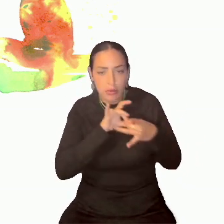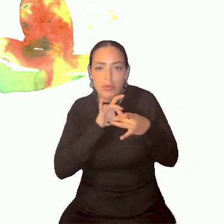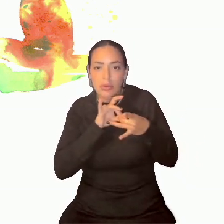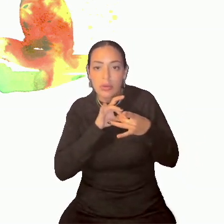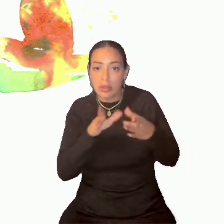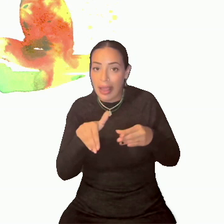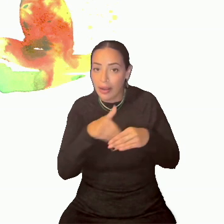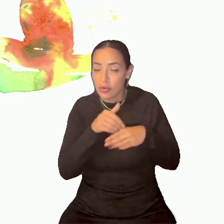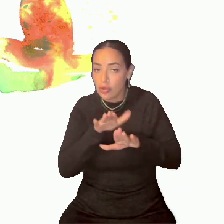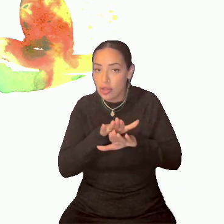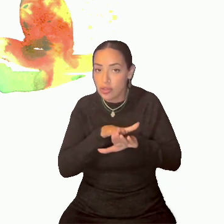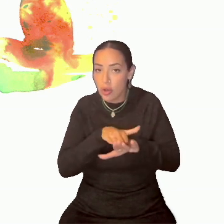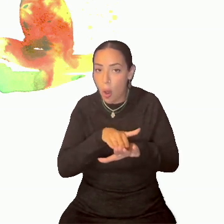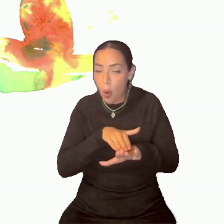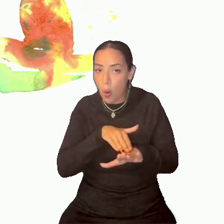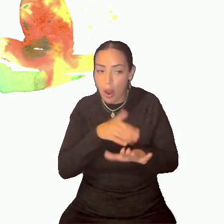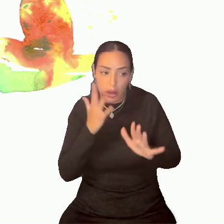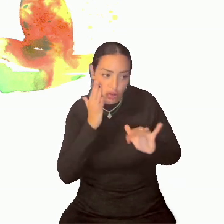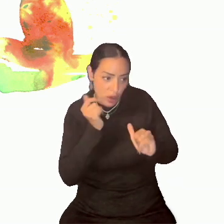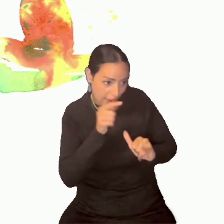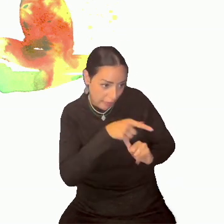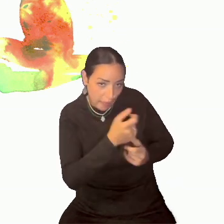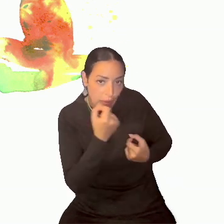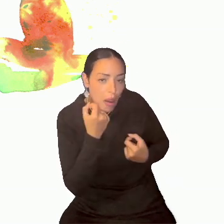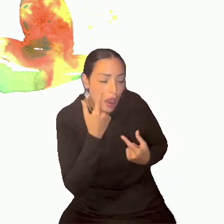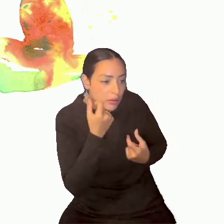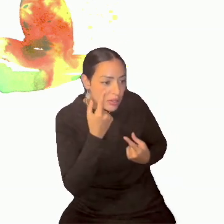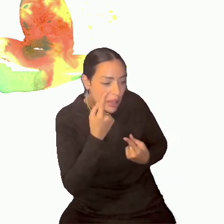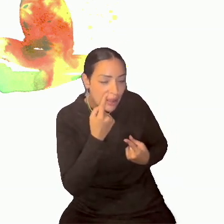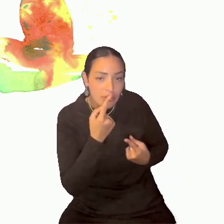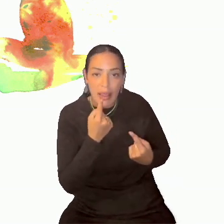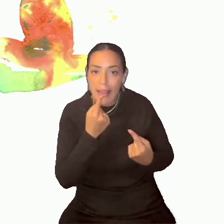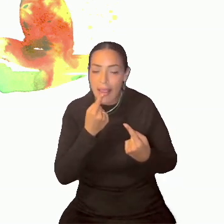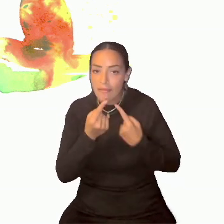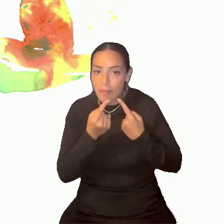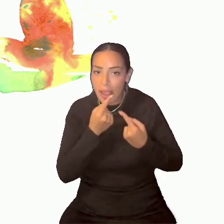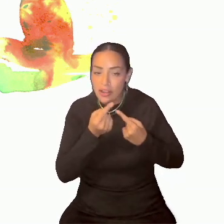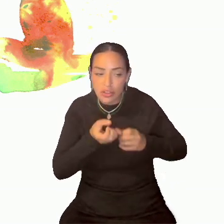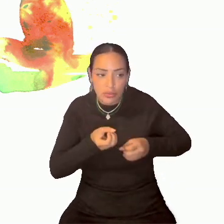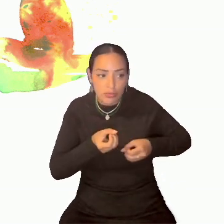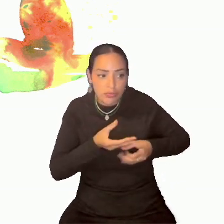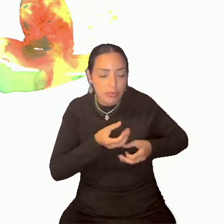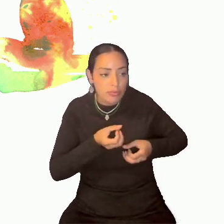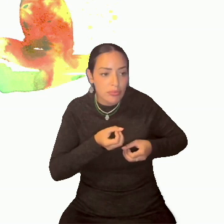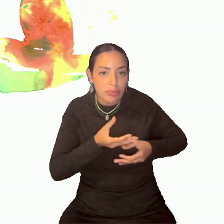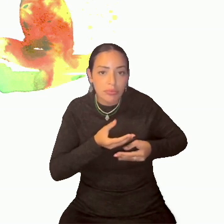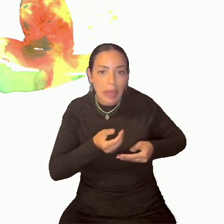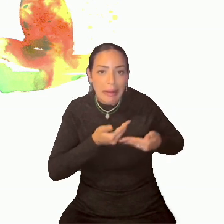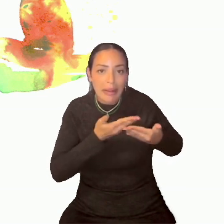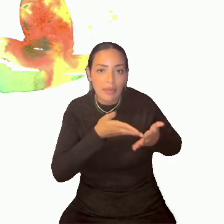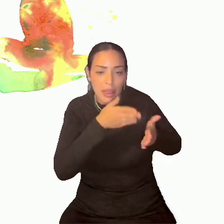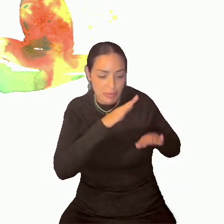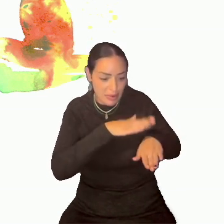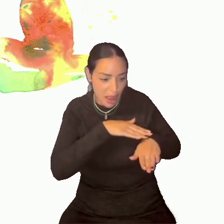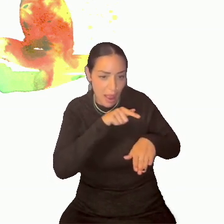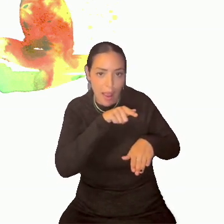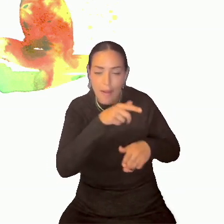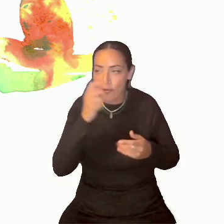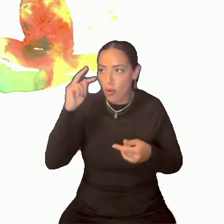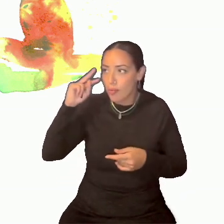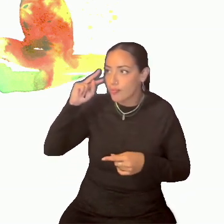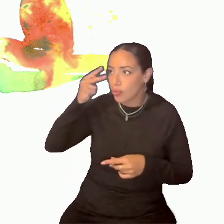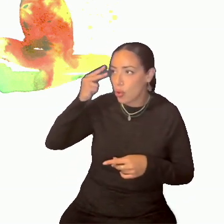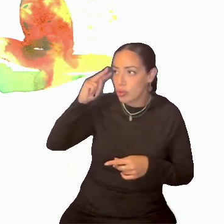slowing down and checking understanding, providing information in a way that's manageable and allows time for processing,